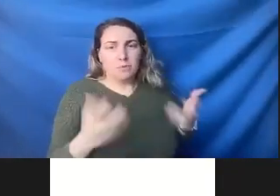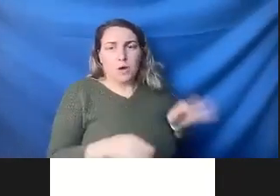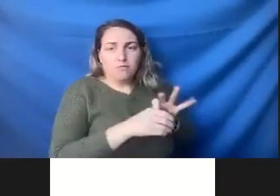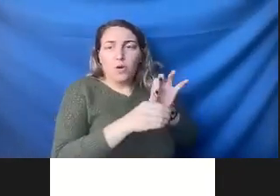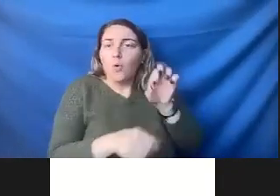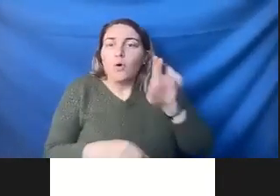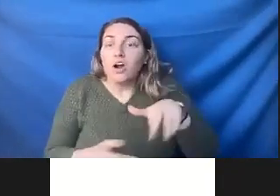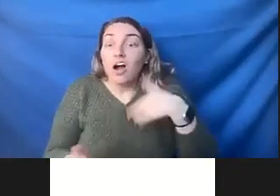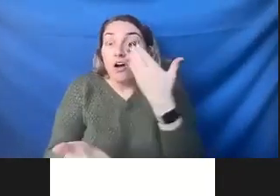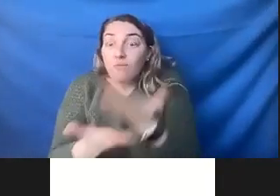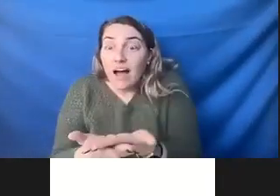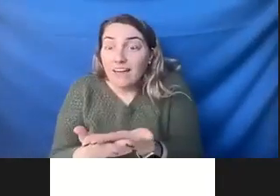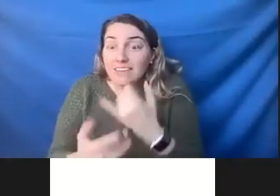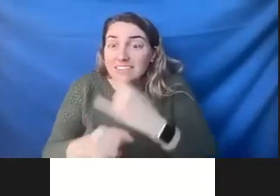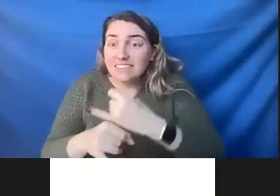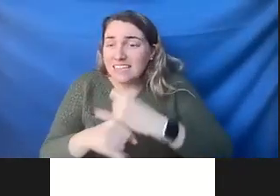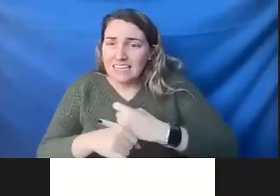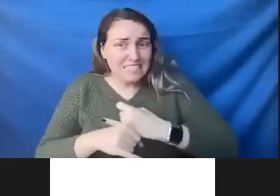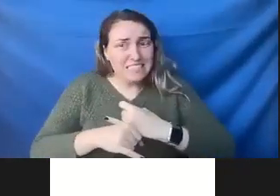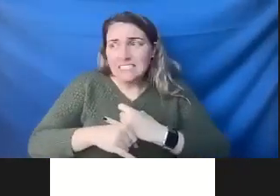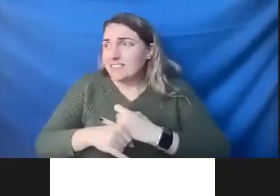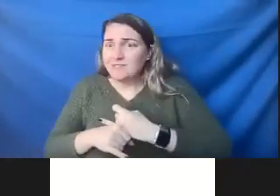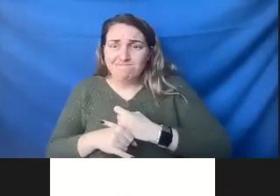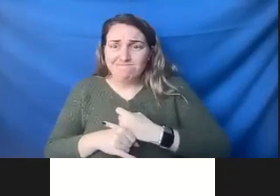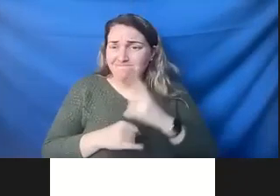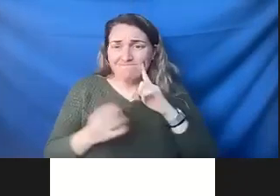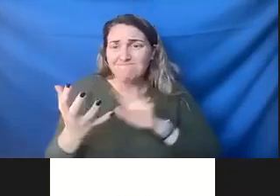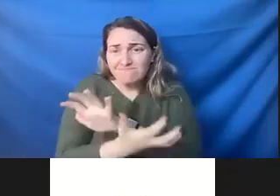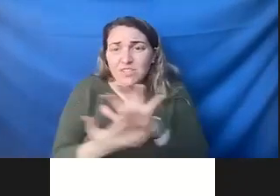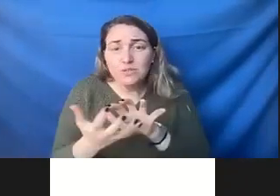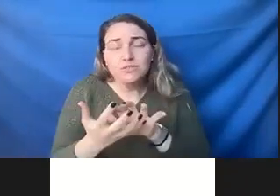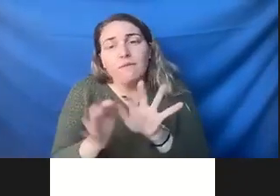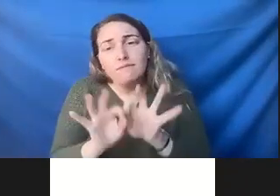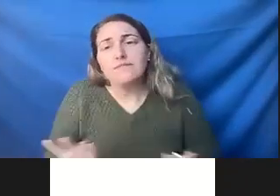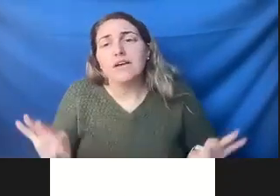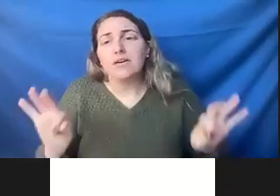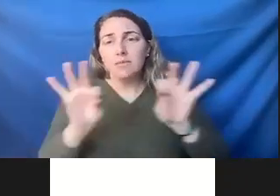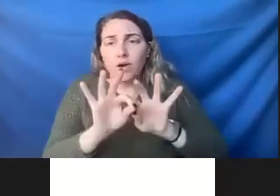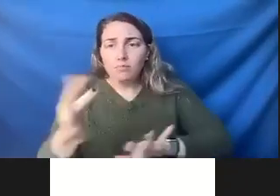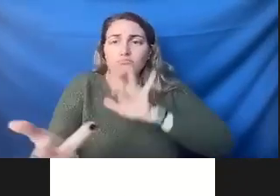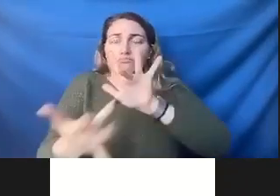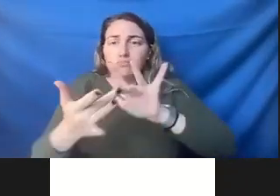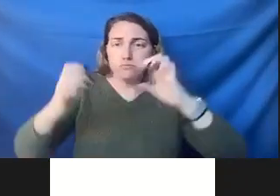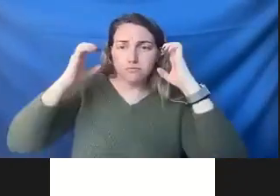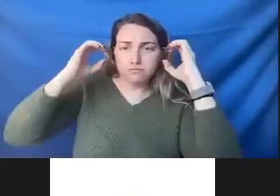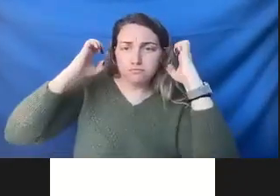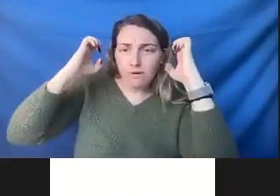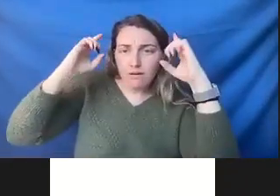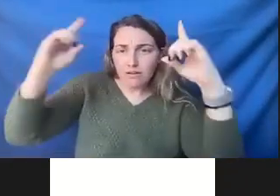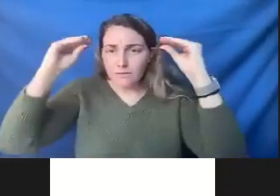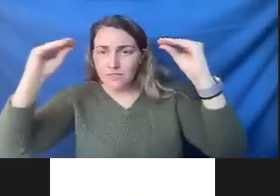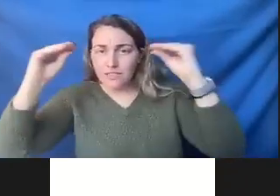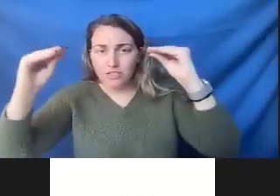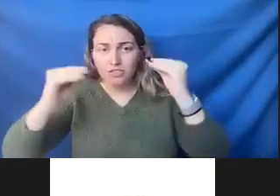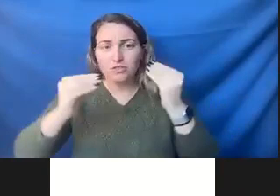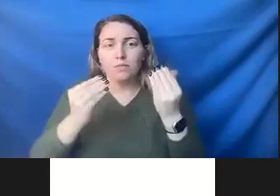site. So a strong nonpartisan voter education campaign can help these voters understand how ranked choice voting works, help them make a